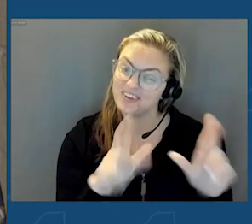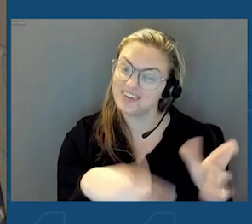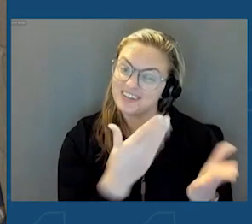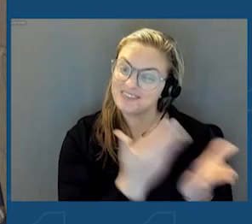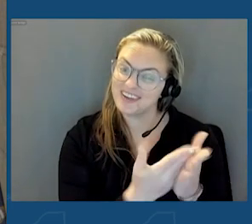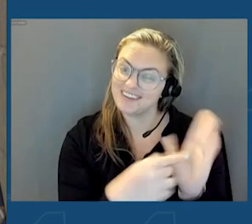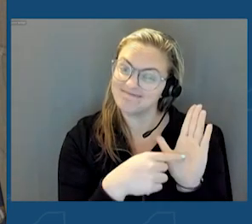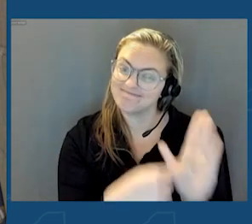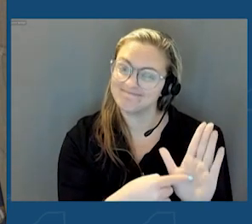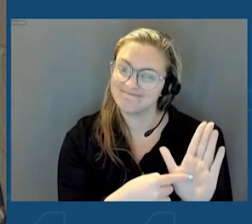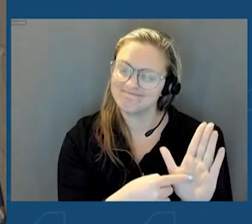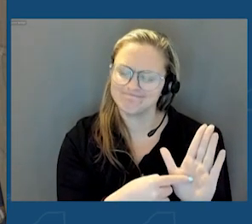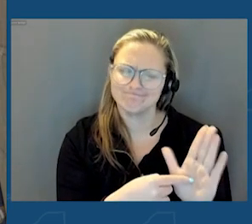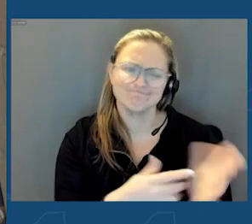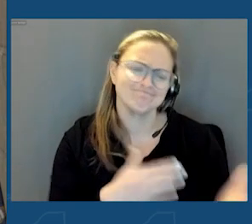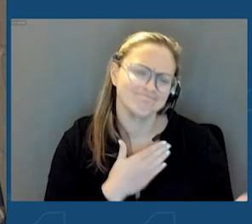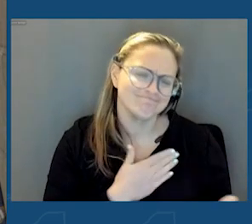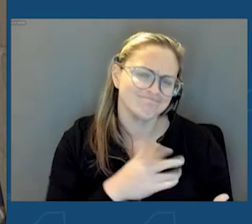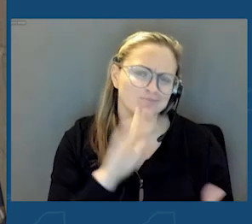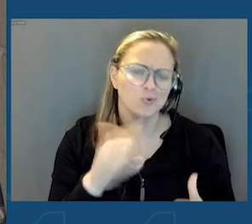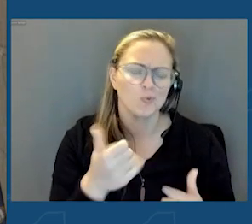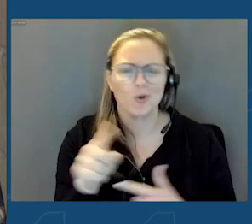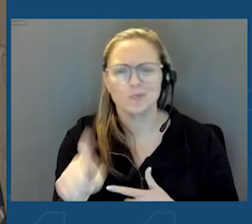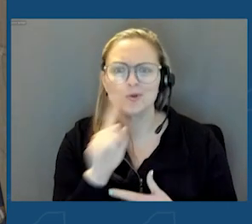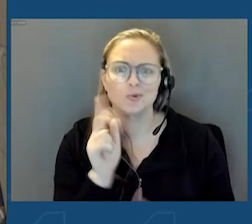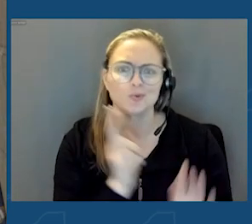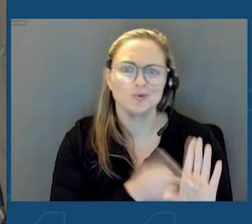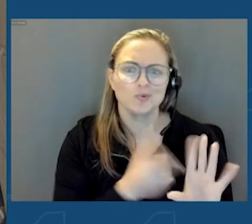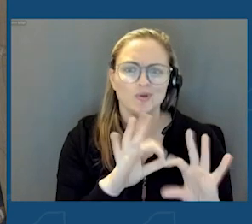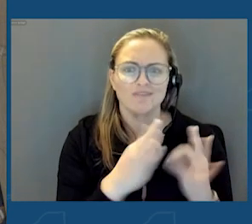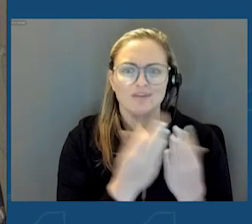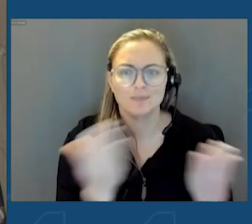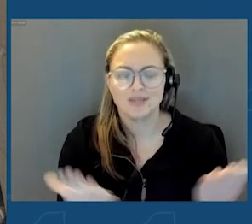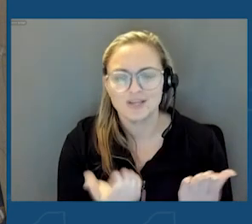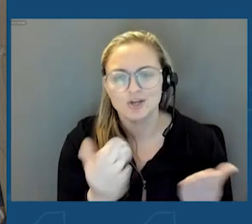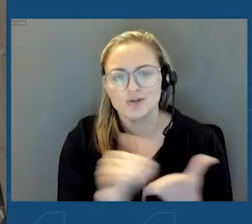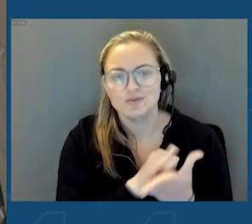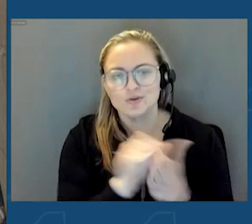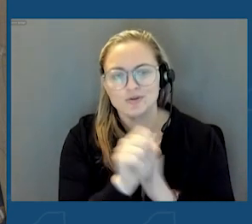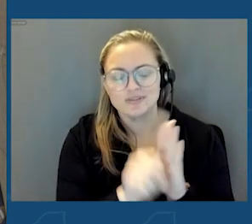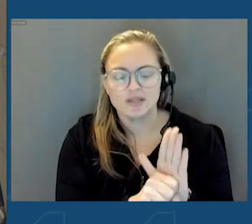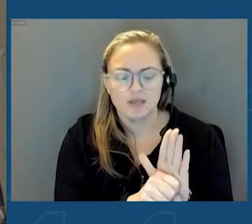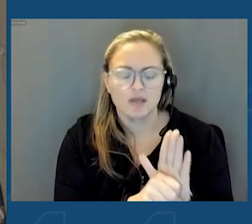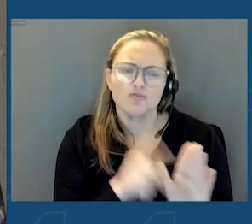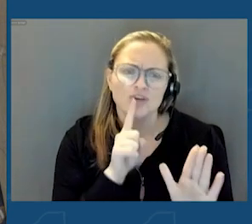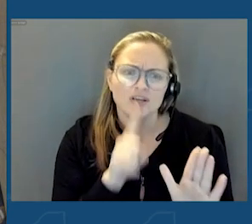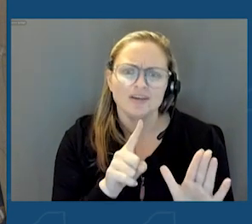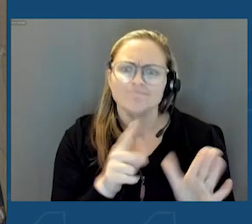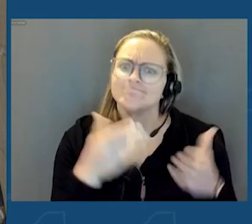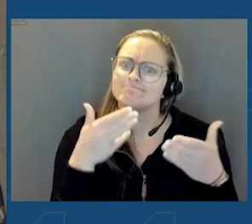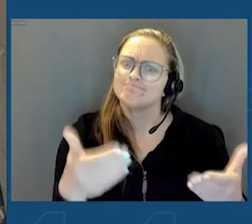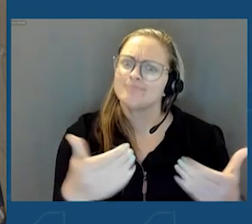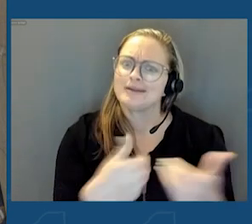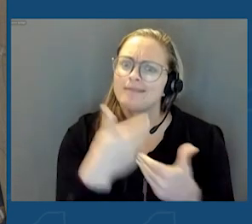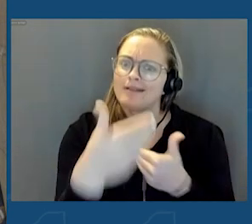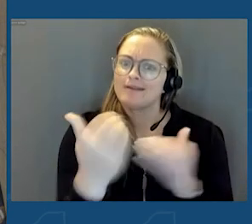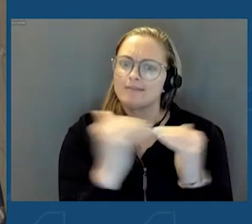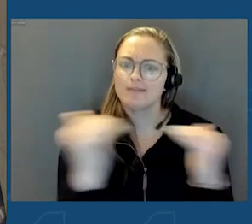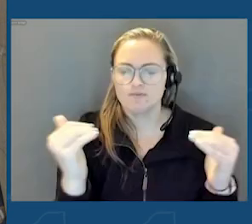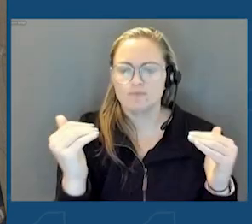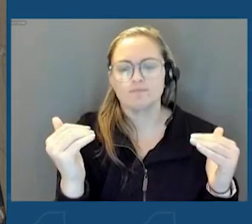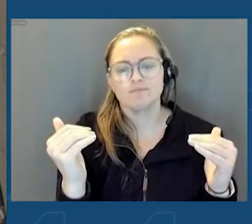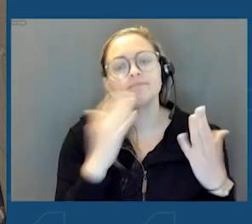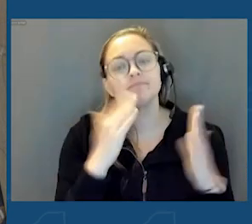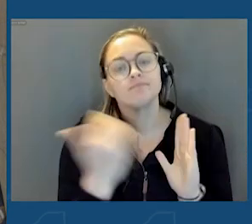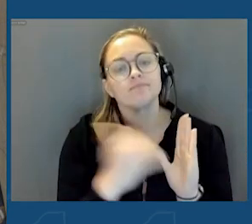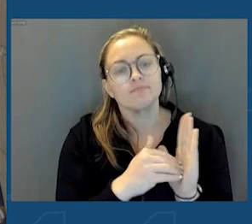We're delighted to welcome you to join the family here in the state of New York and really take us to the next level. And I want to thank, again,